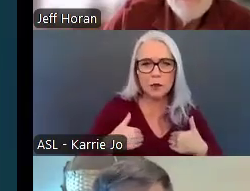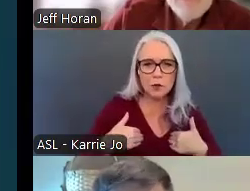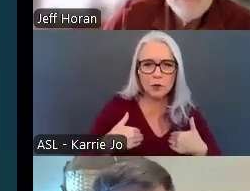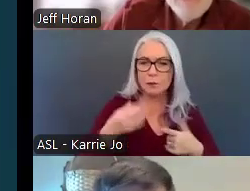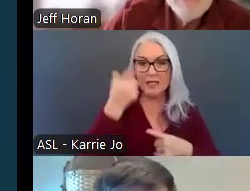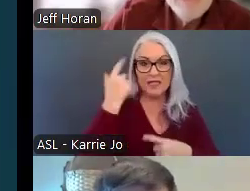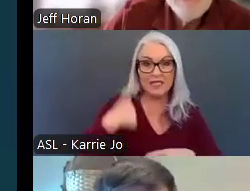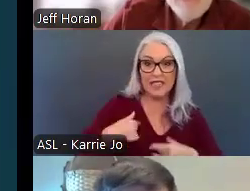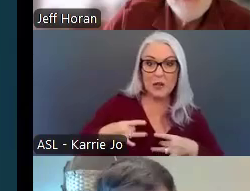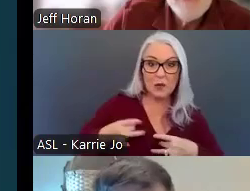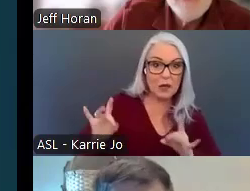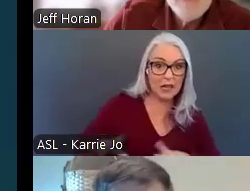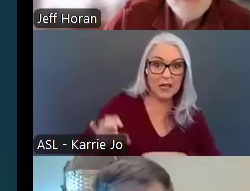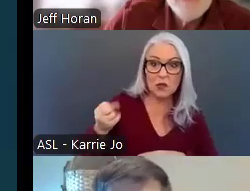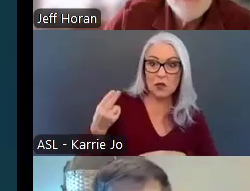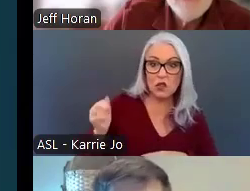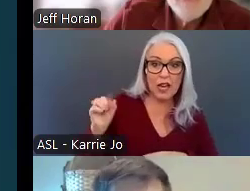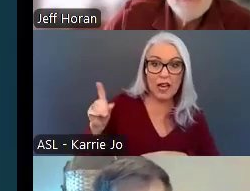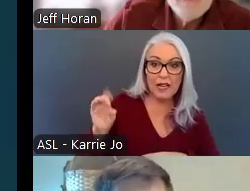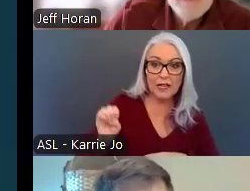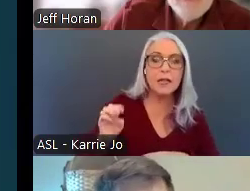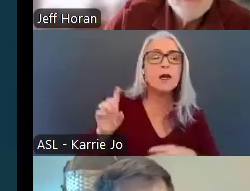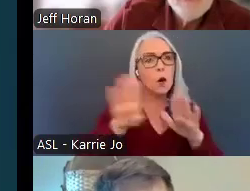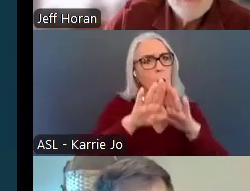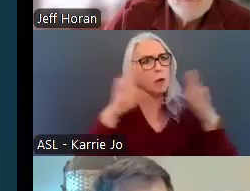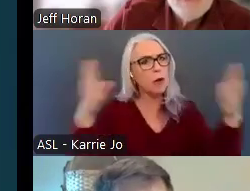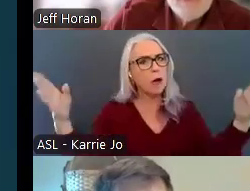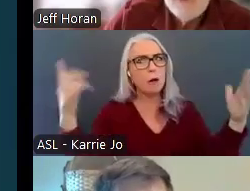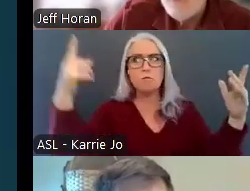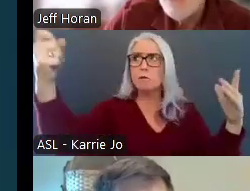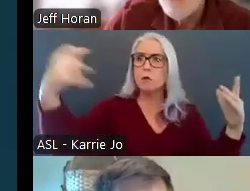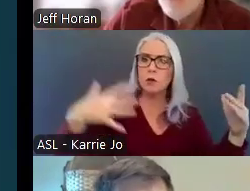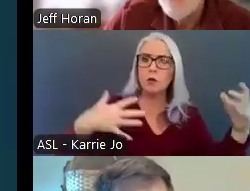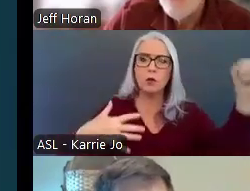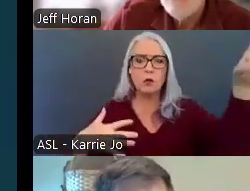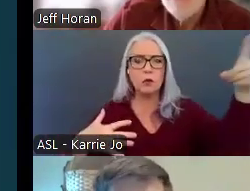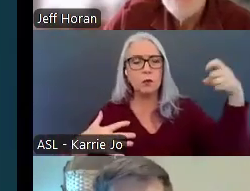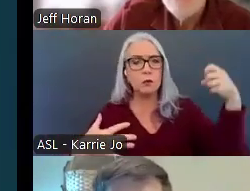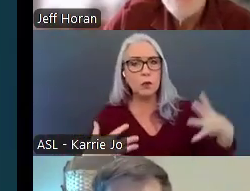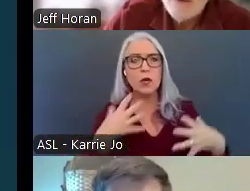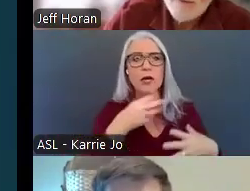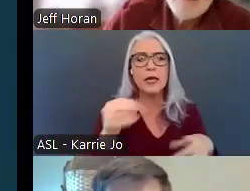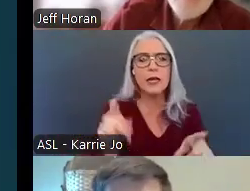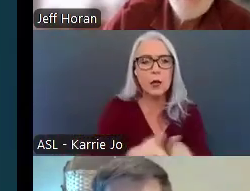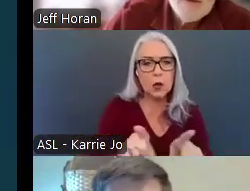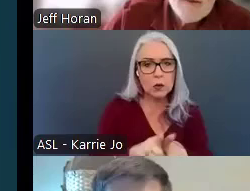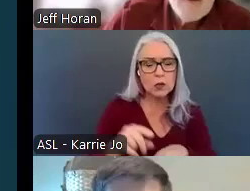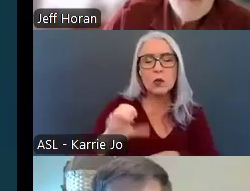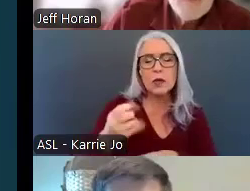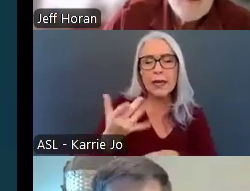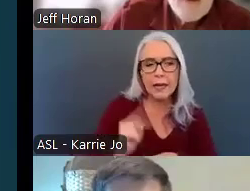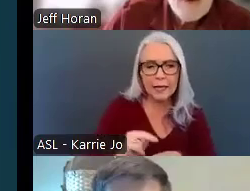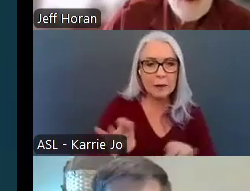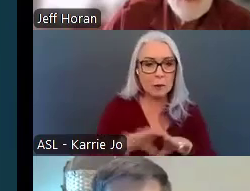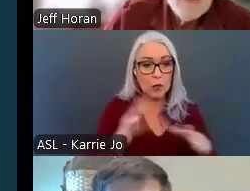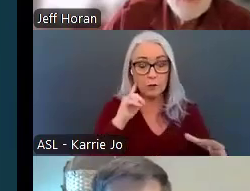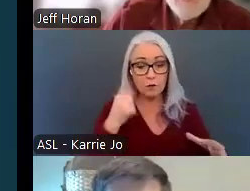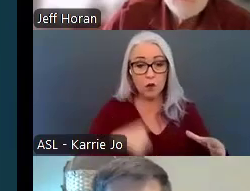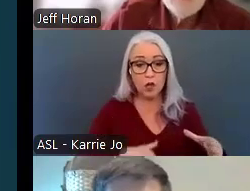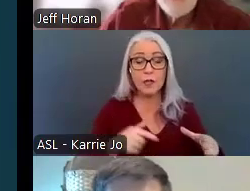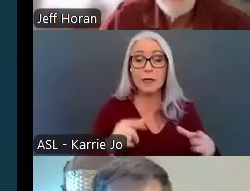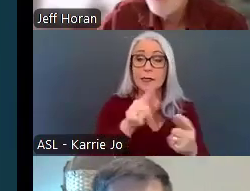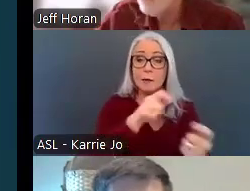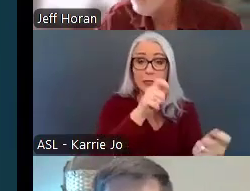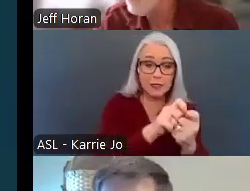making sure the openings are large enough to produce those, but then also canebrake and other things like that to make sure there's structure for species like